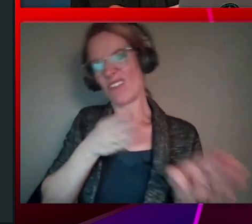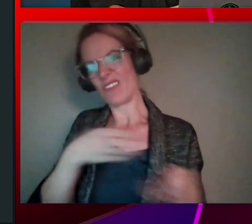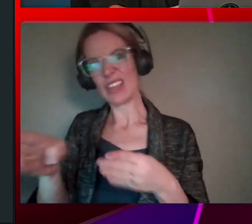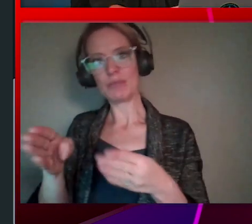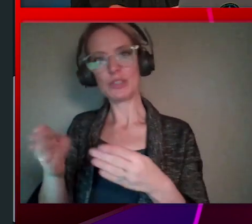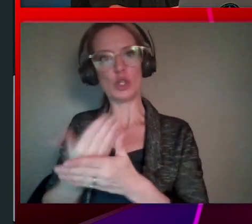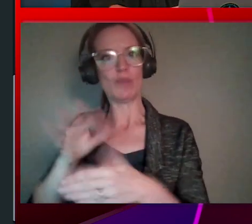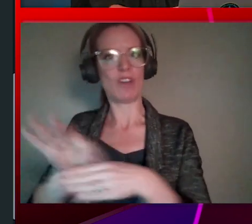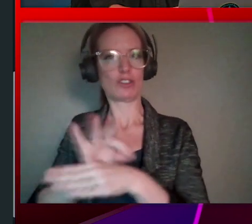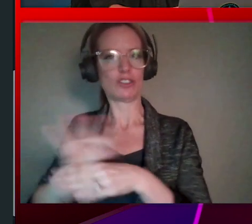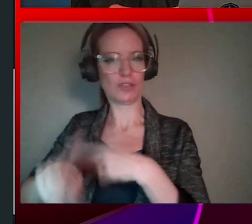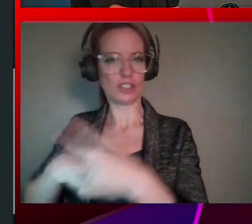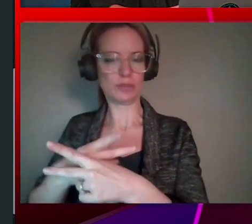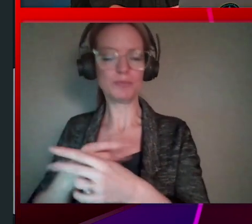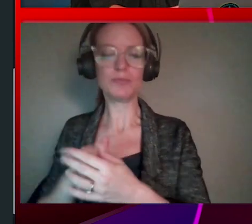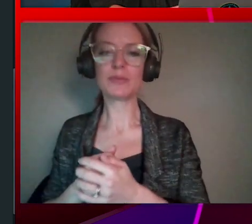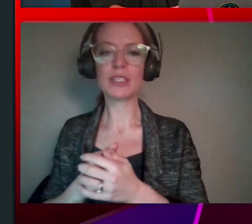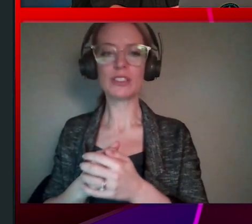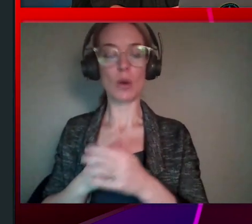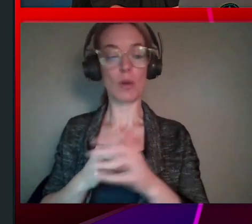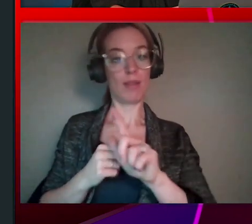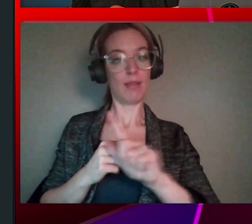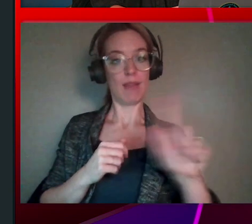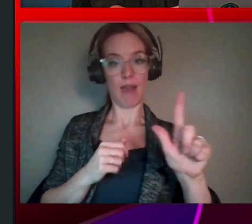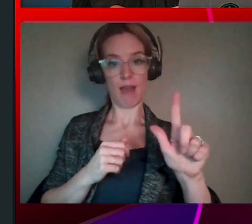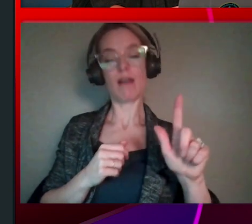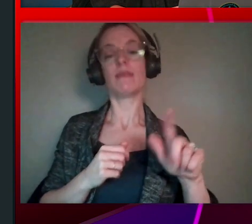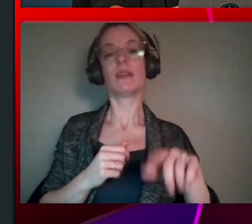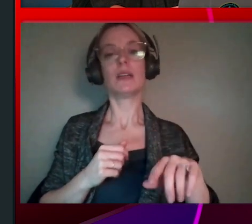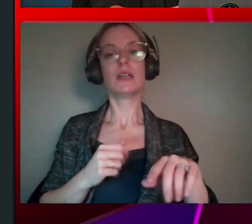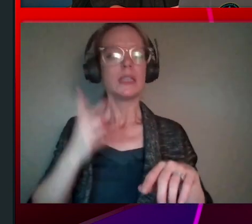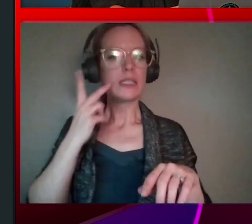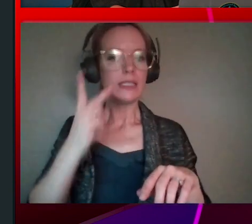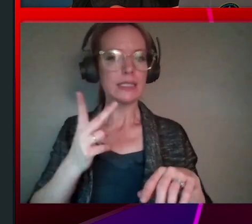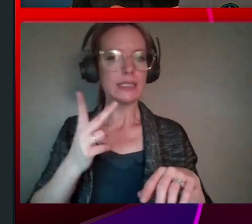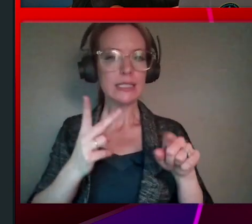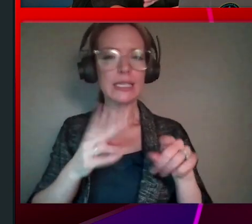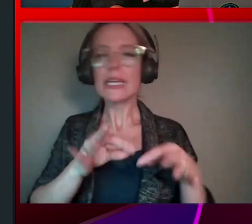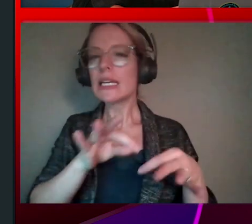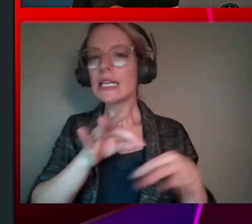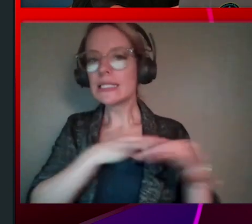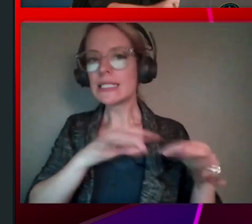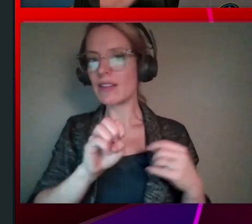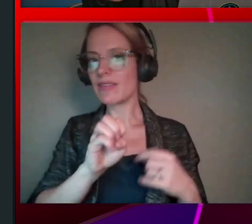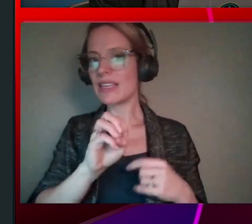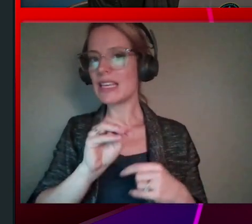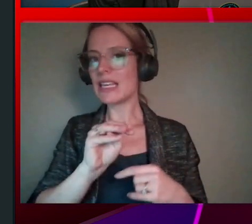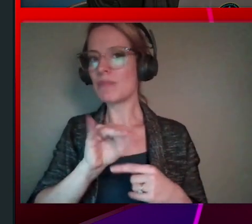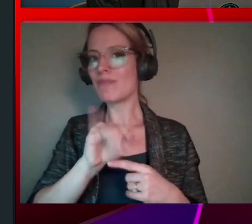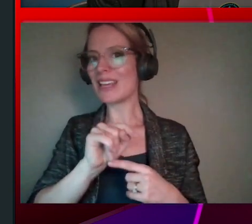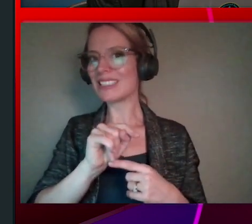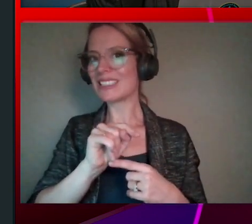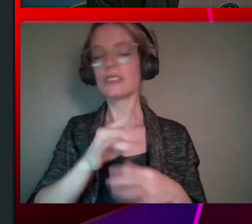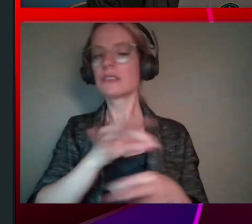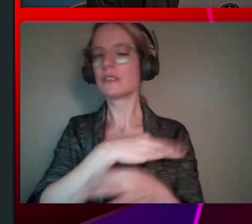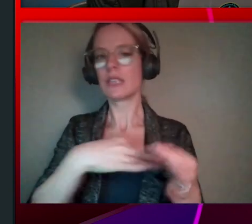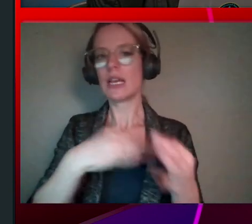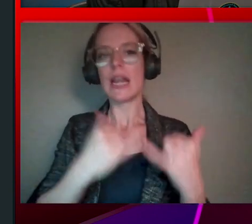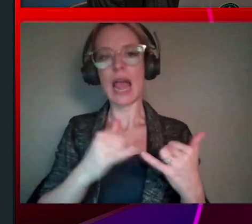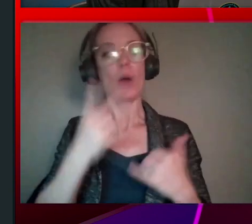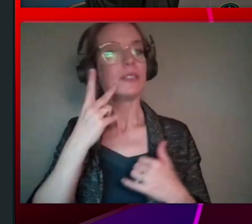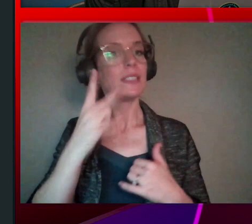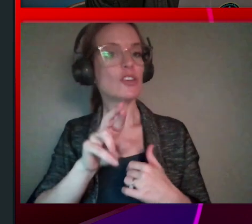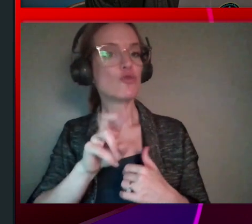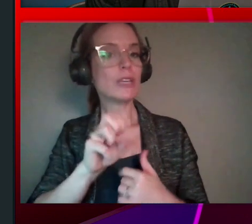what we're looking at is instead of inits, we're now getting restores. So now in the invoke